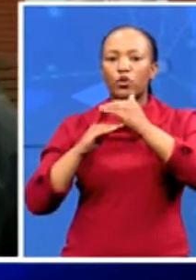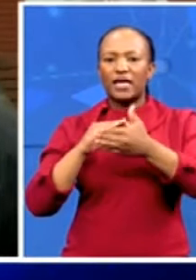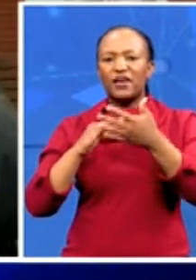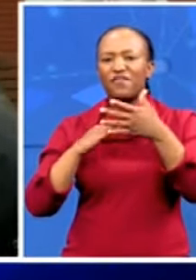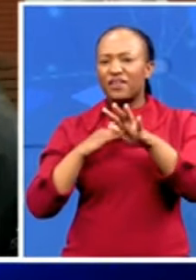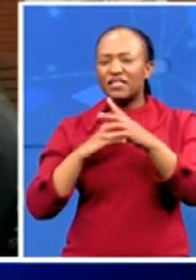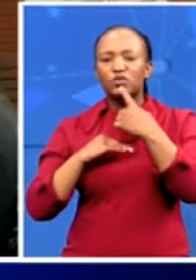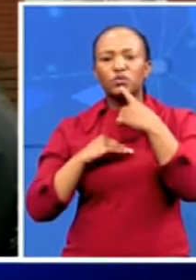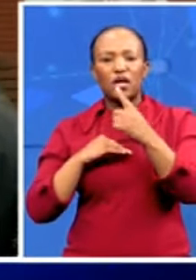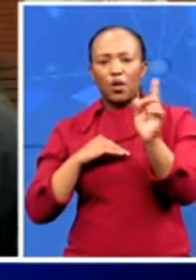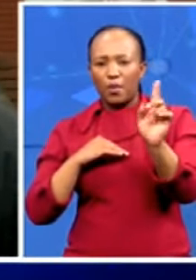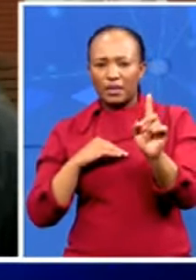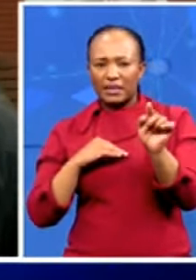this hospital?